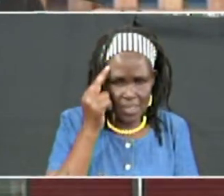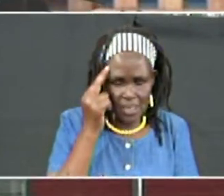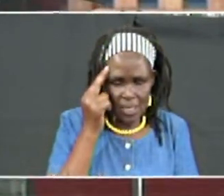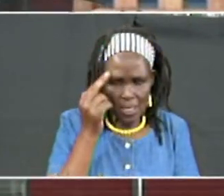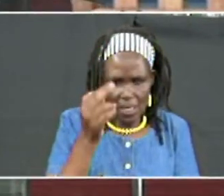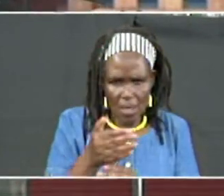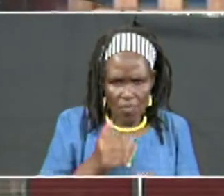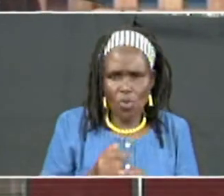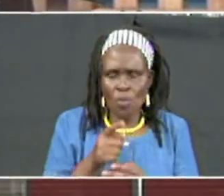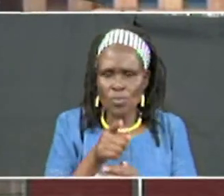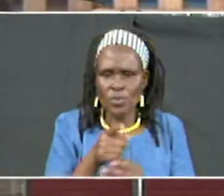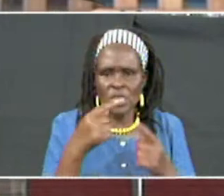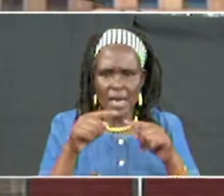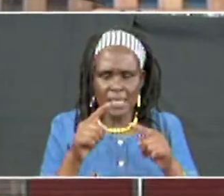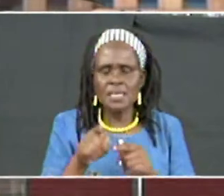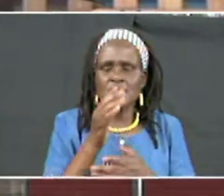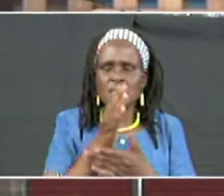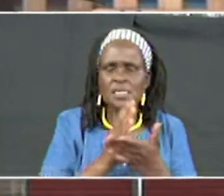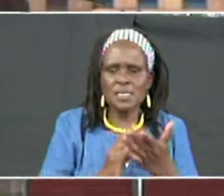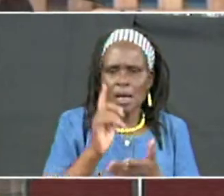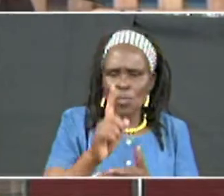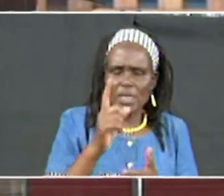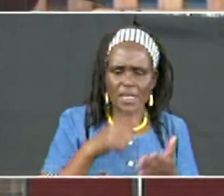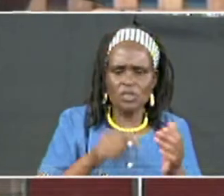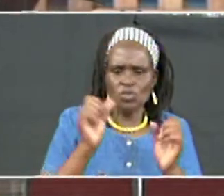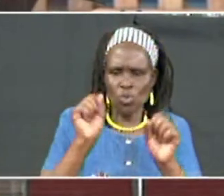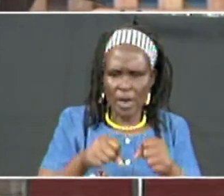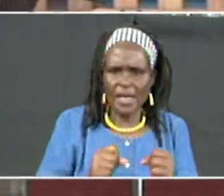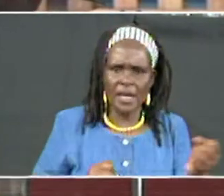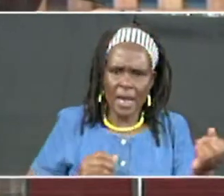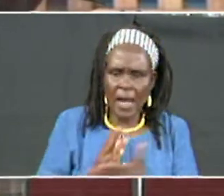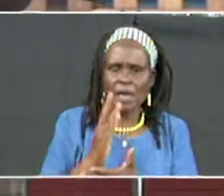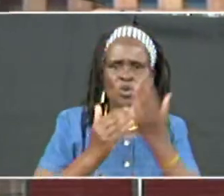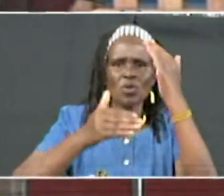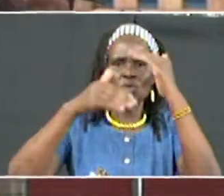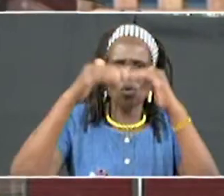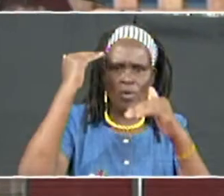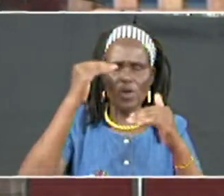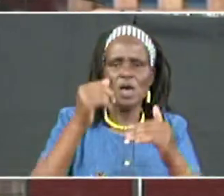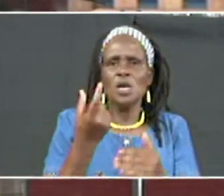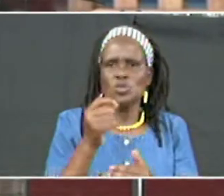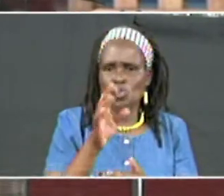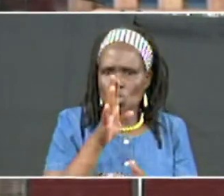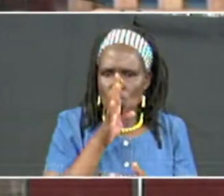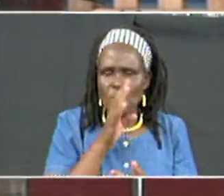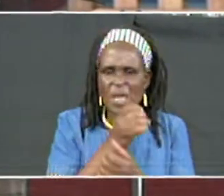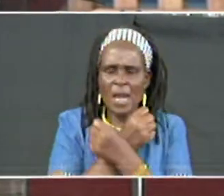outside, this is someone that you would actually qualify to be a lover of